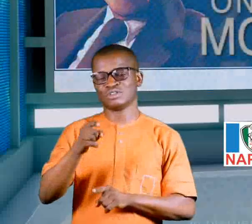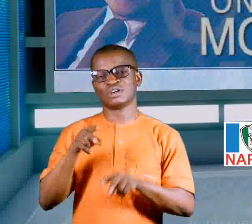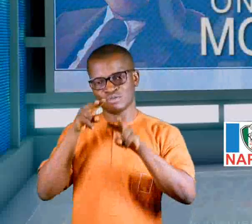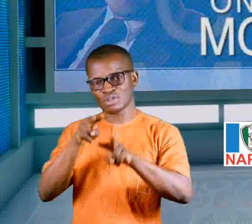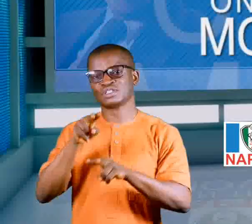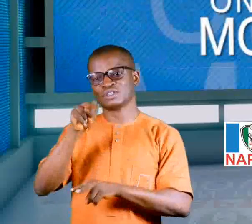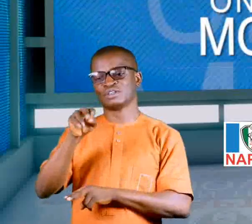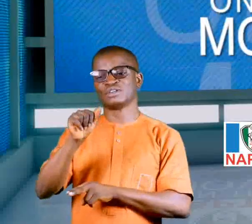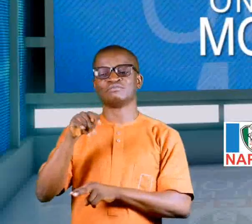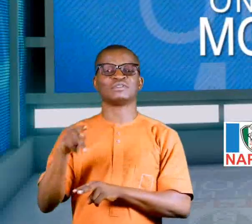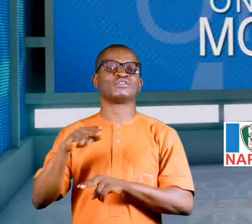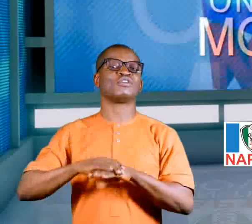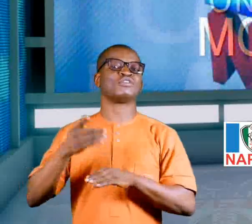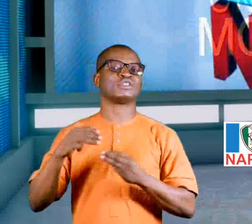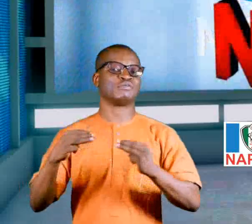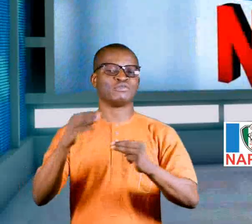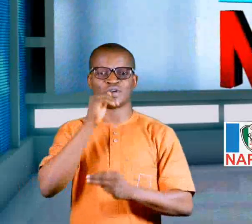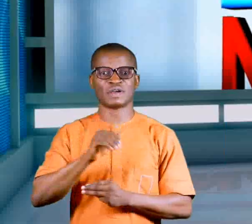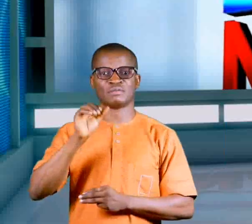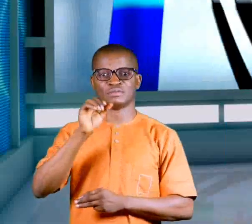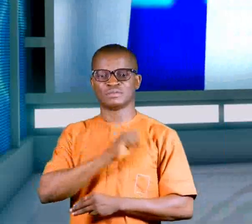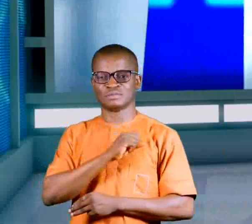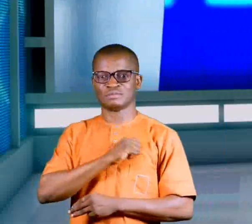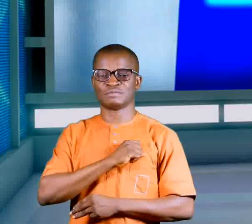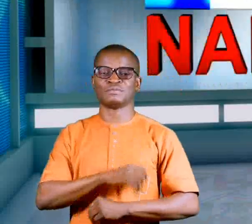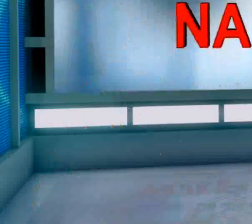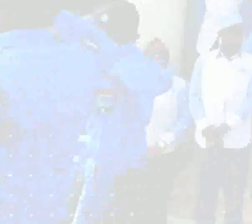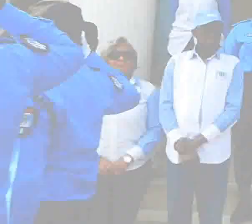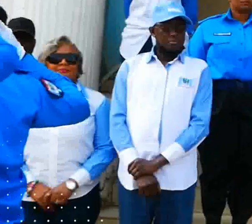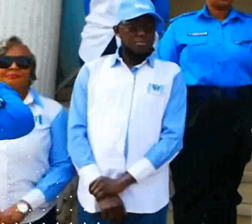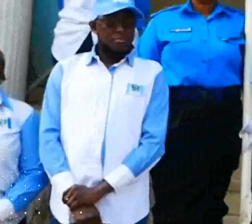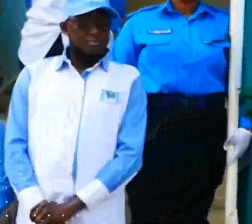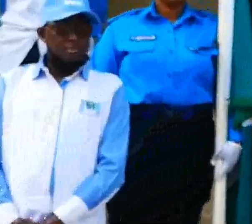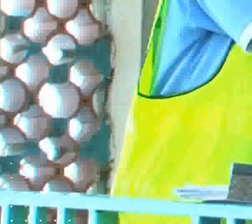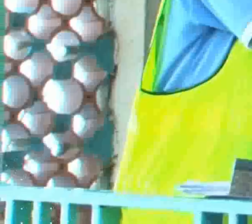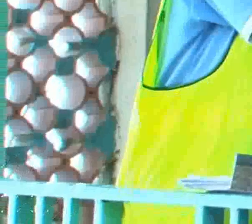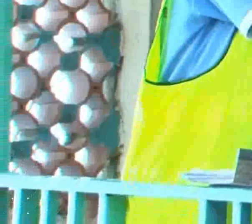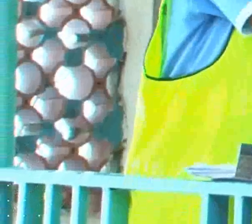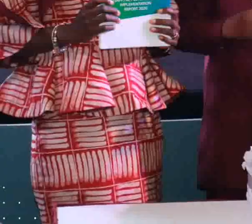You're watching NAPTIP On The Move, and I'm Angela Agwigi.